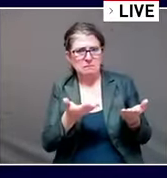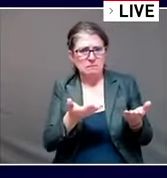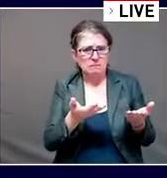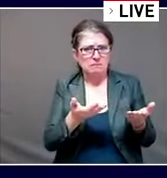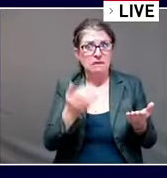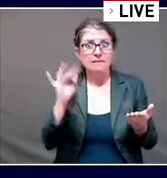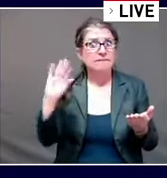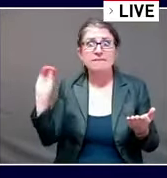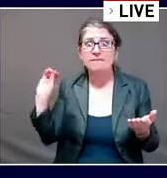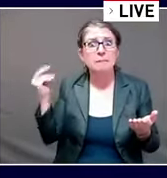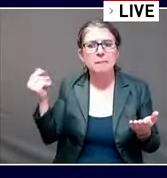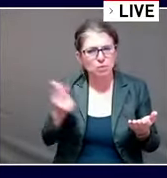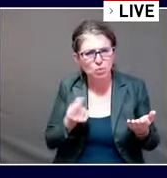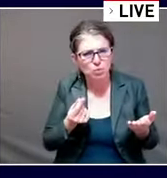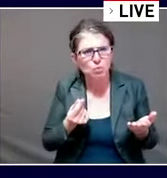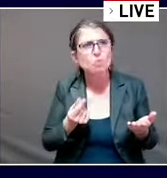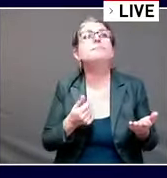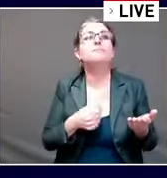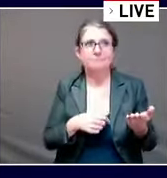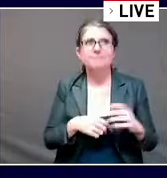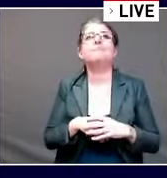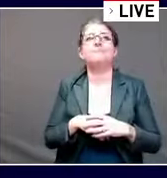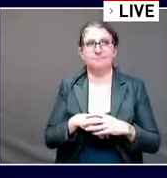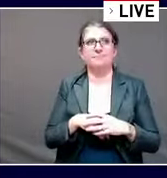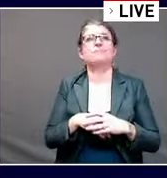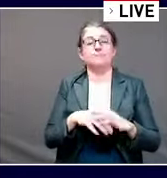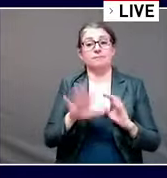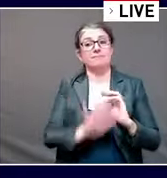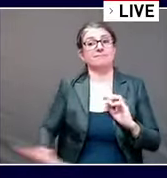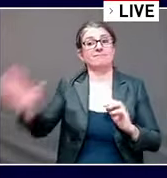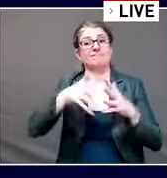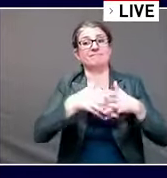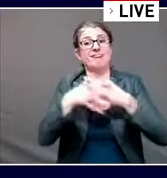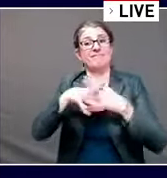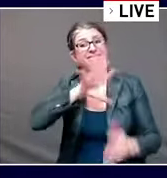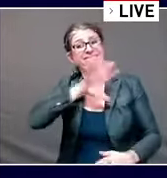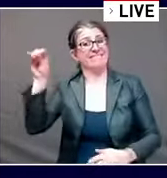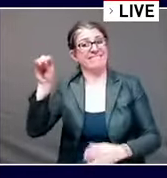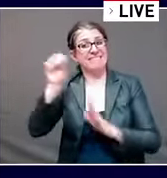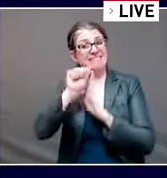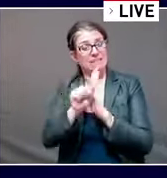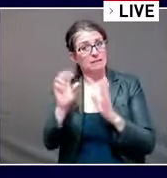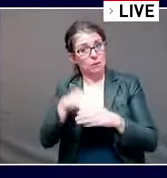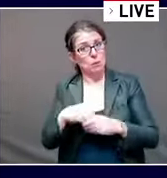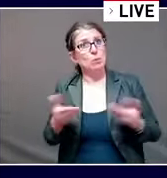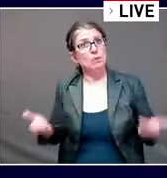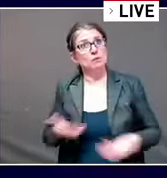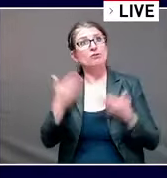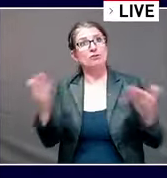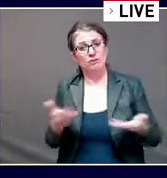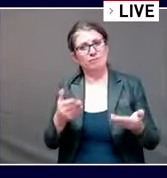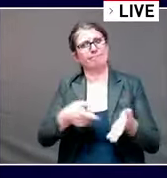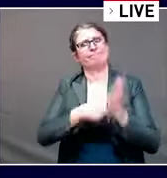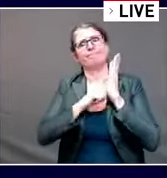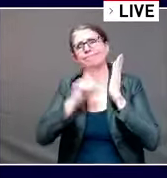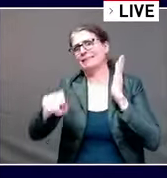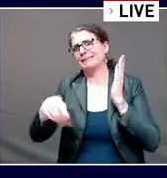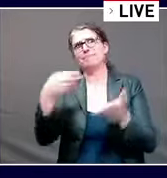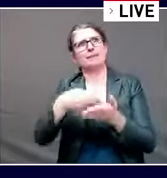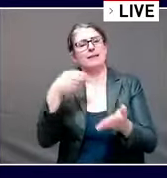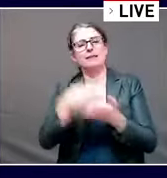at the state level across all 50 states. Maine is included. We need the funding for a couple of different categories of things. The